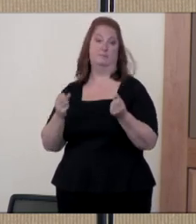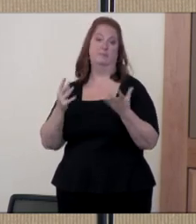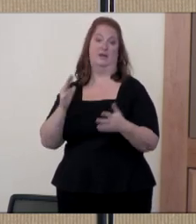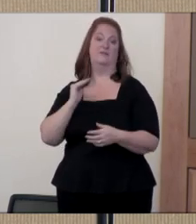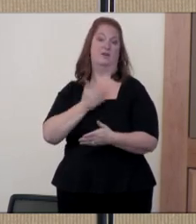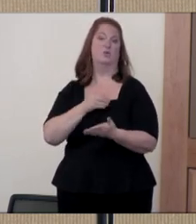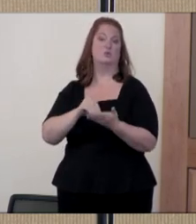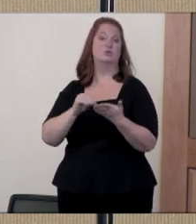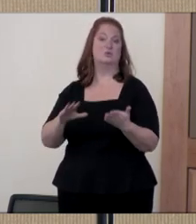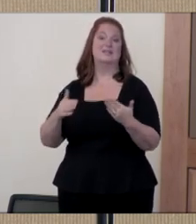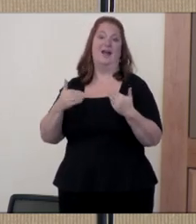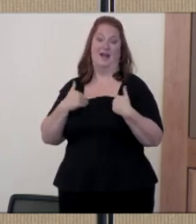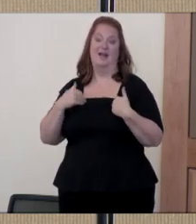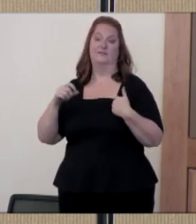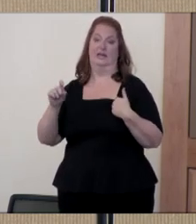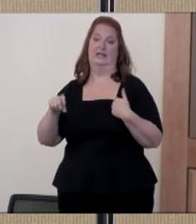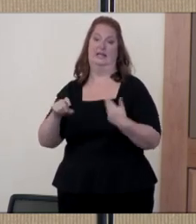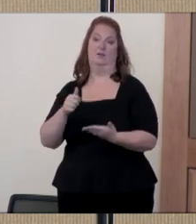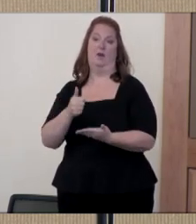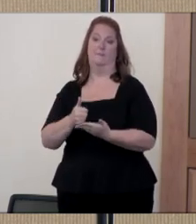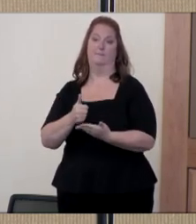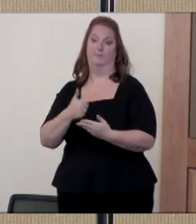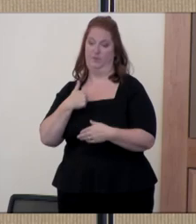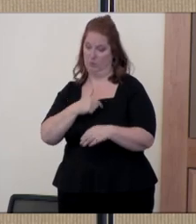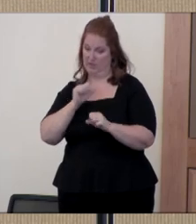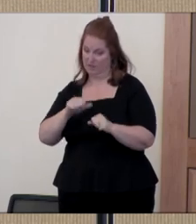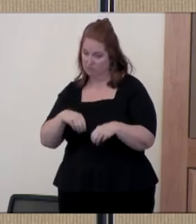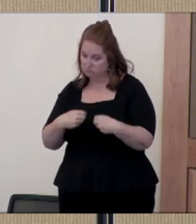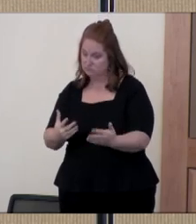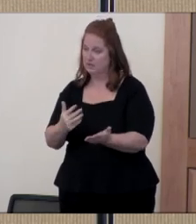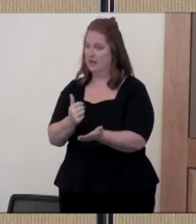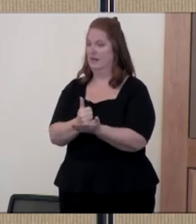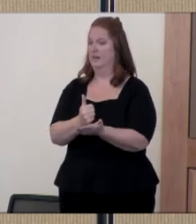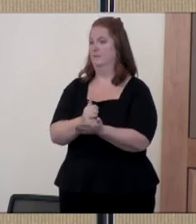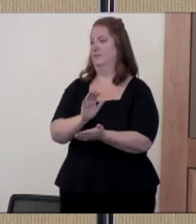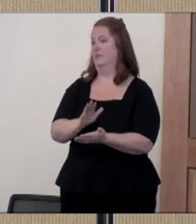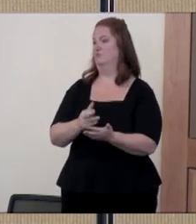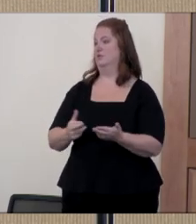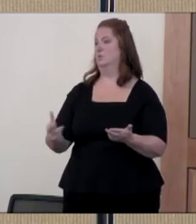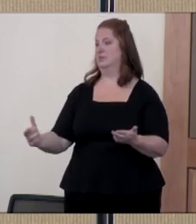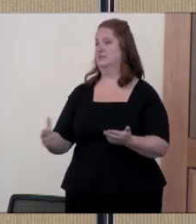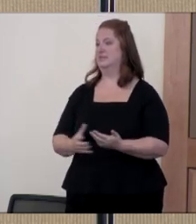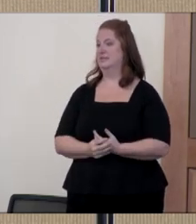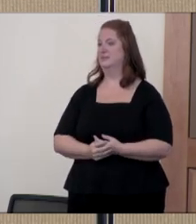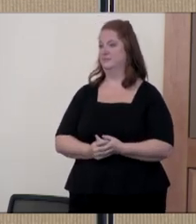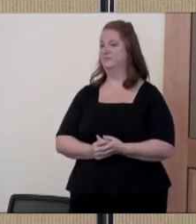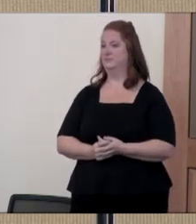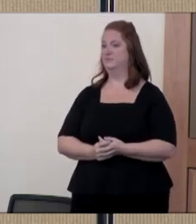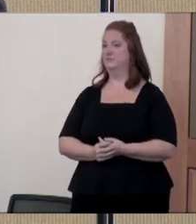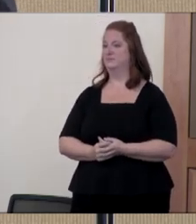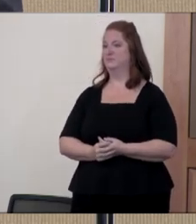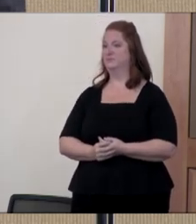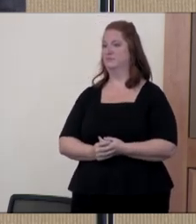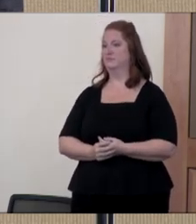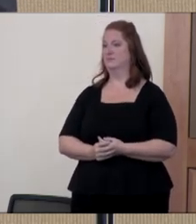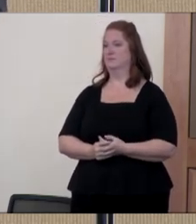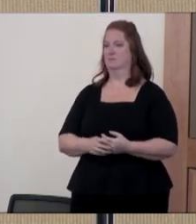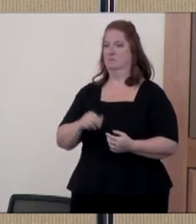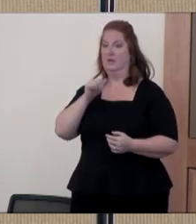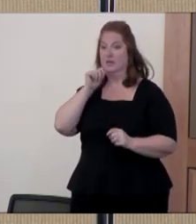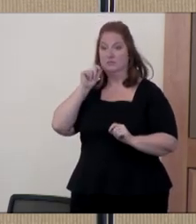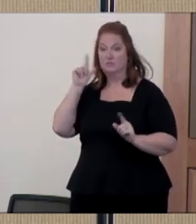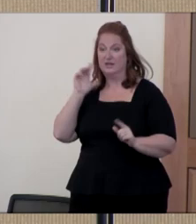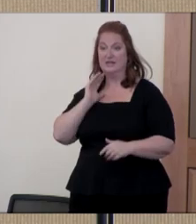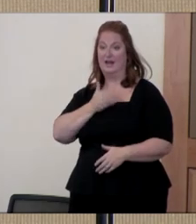students have the need that we can satisfy with resources. It's not surprising, then, that